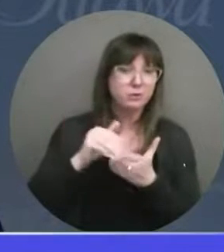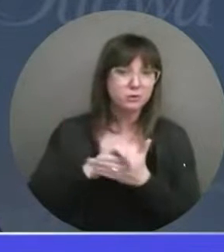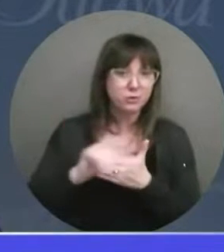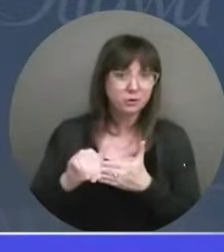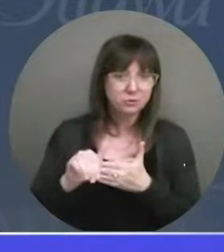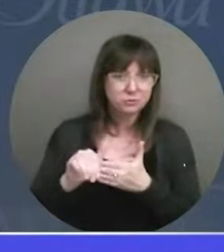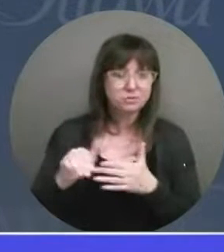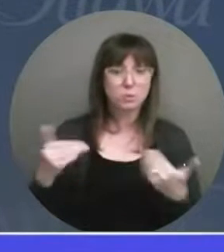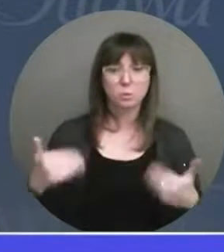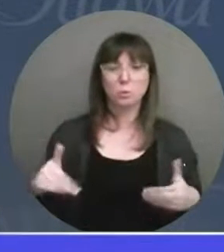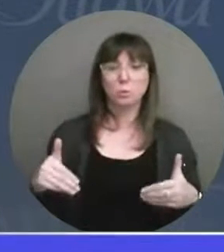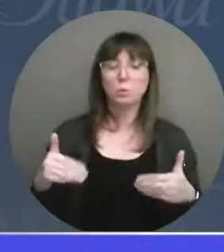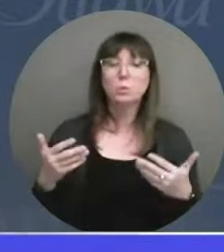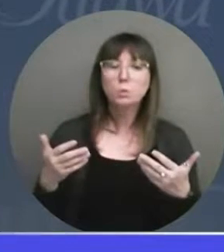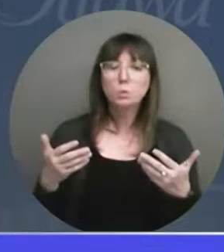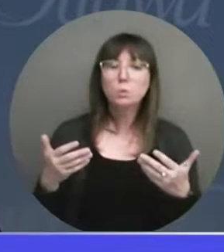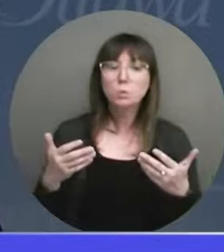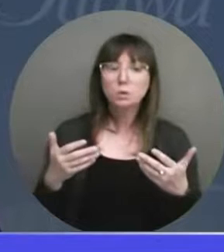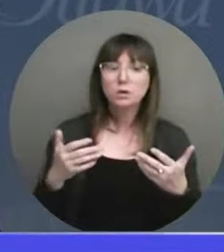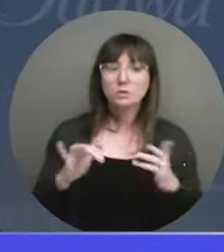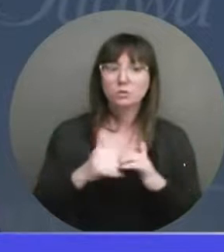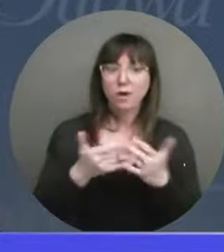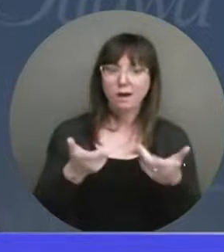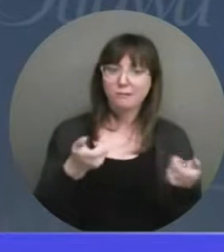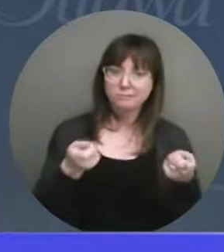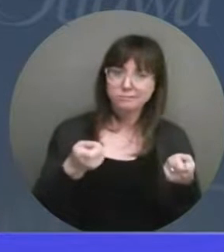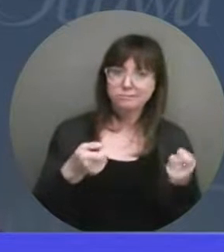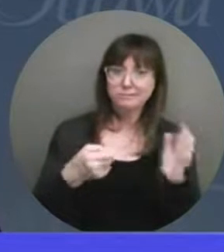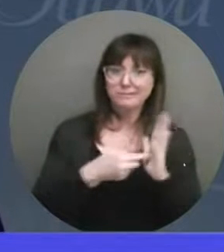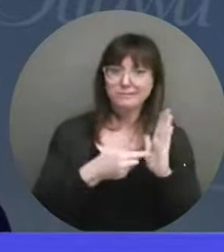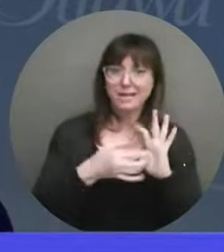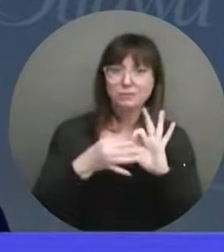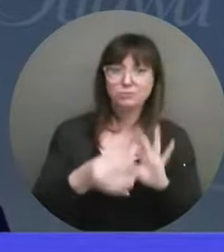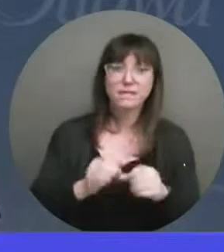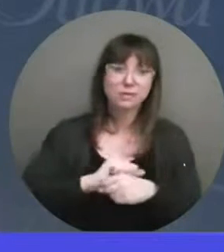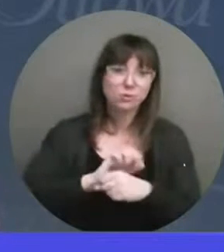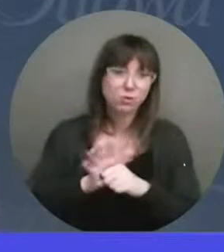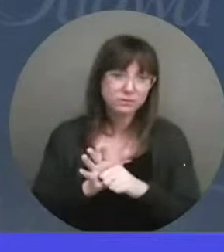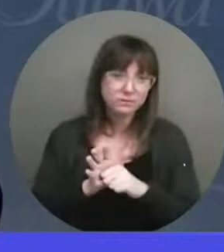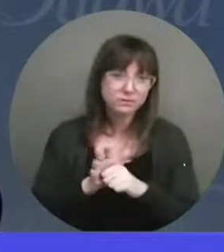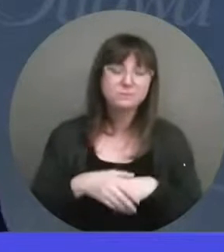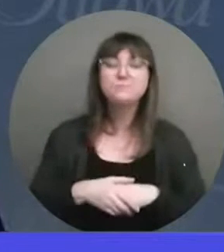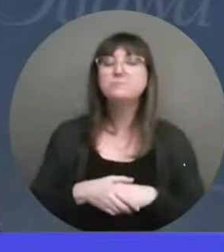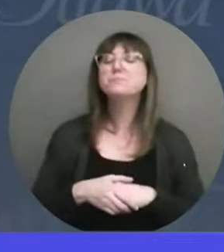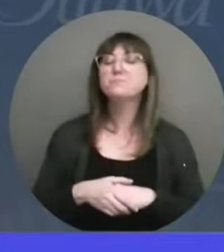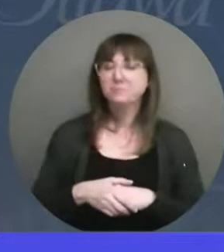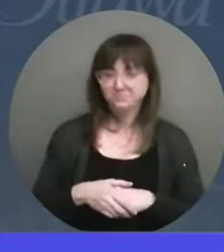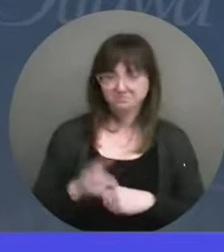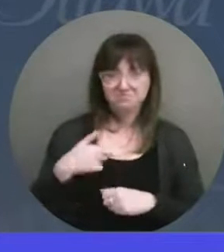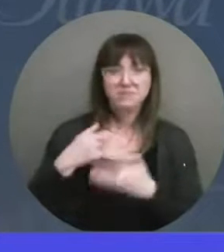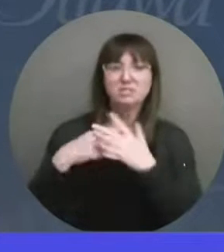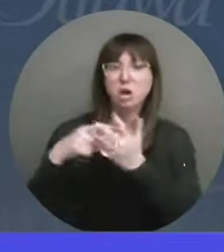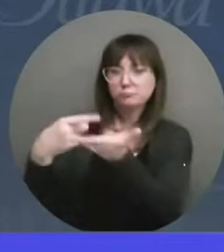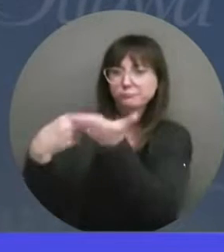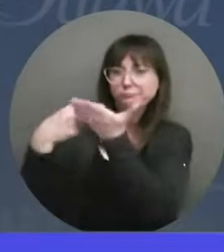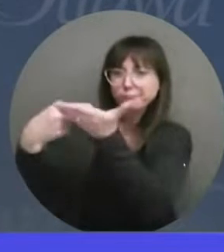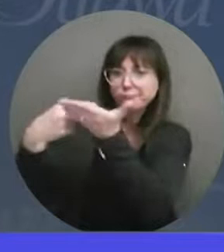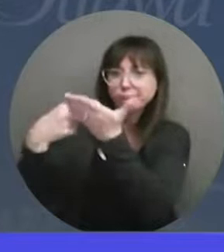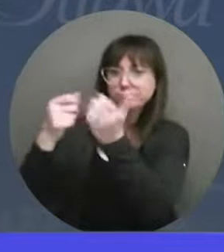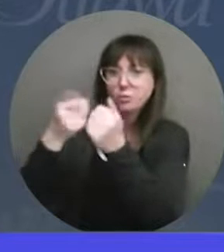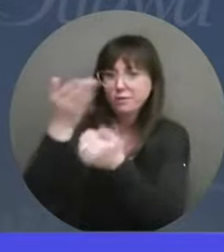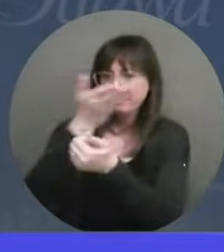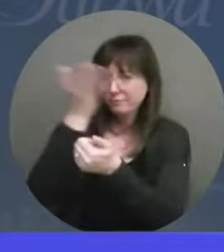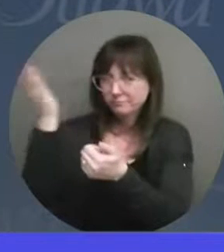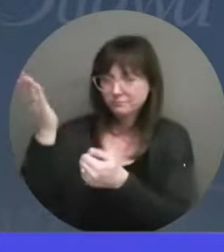to cover a COVID-19 related deficit. So I've kicked off discussions with them. The other mayors of the